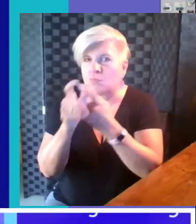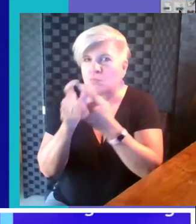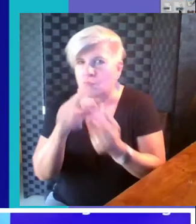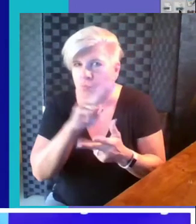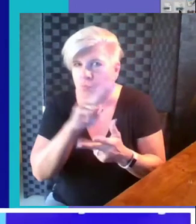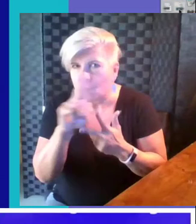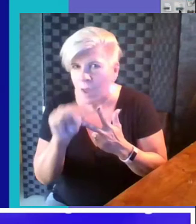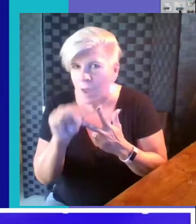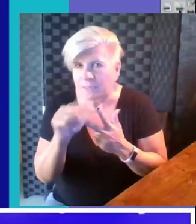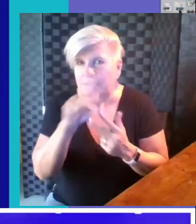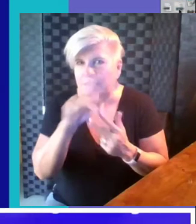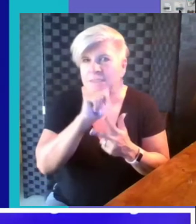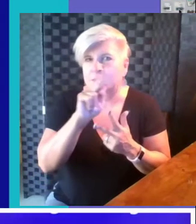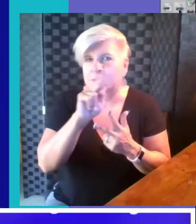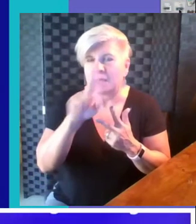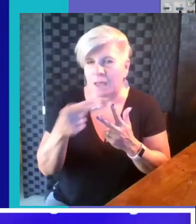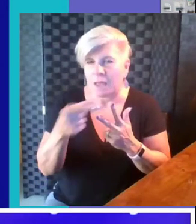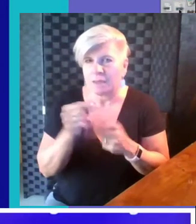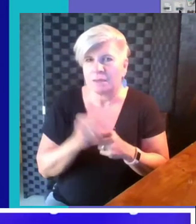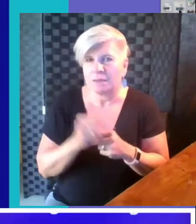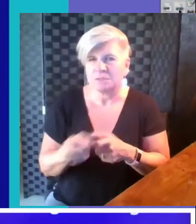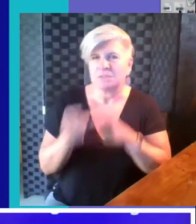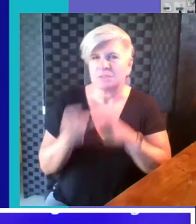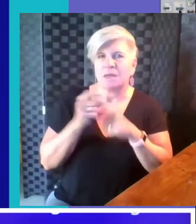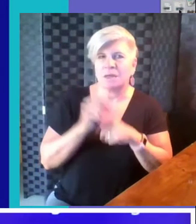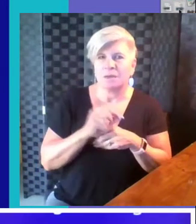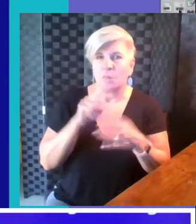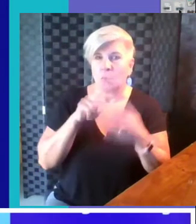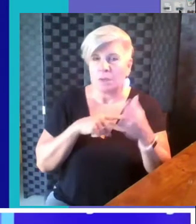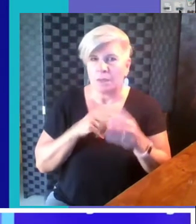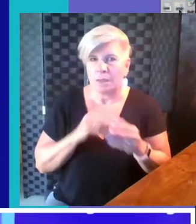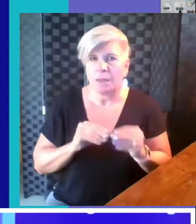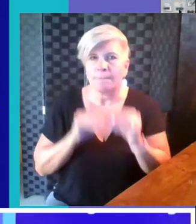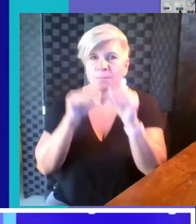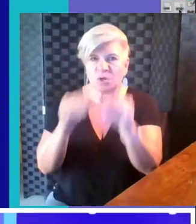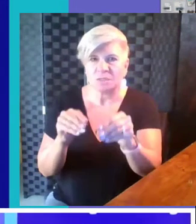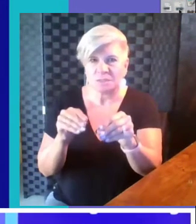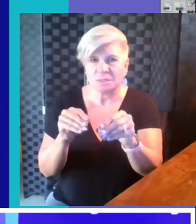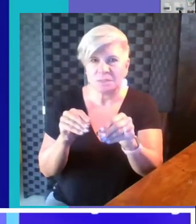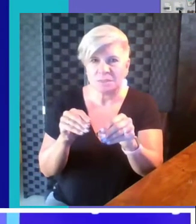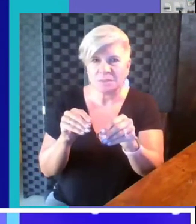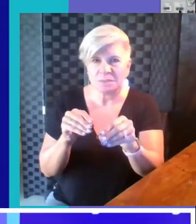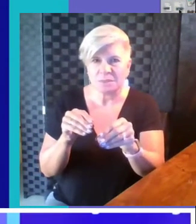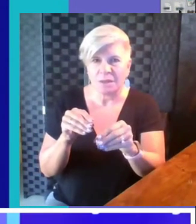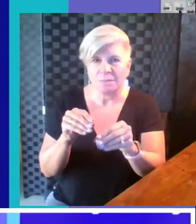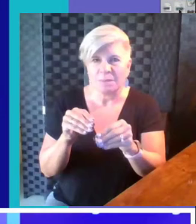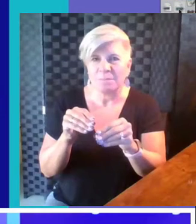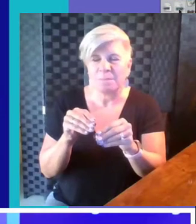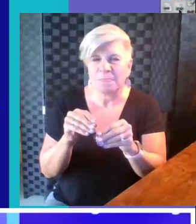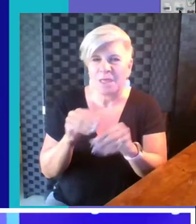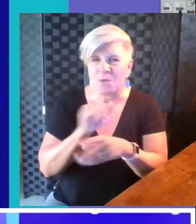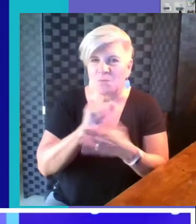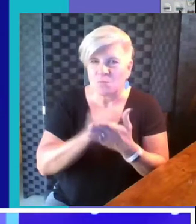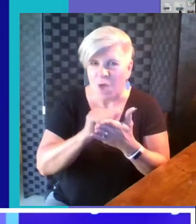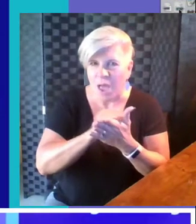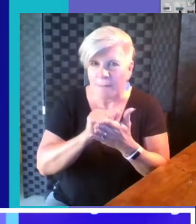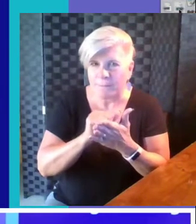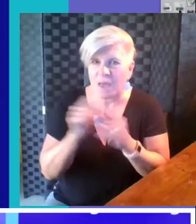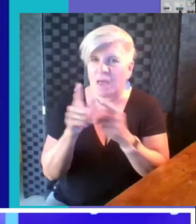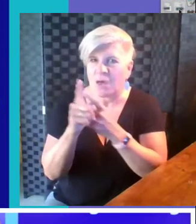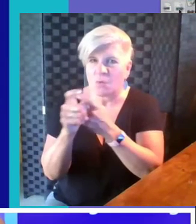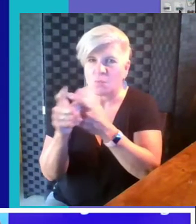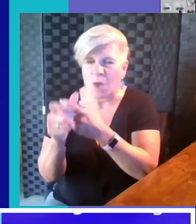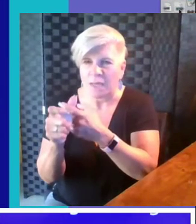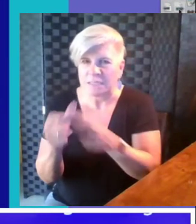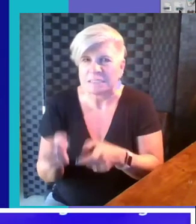run, tug. Read them with me. Put, rub,